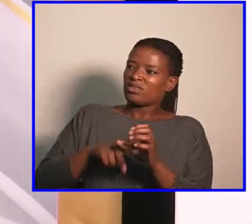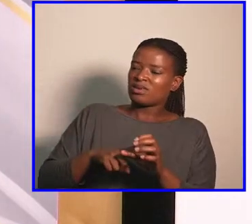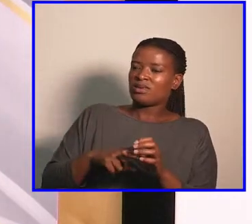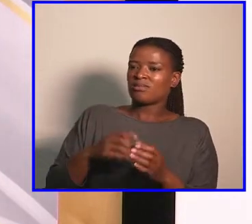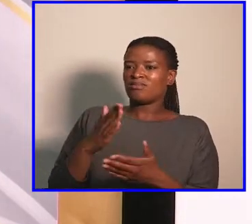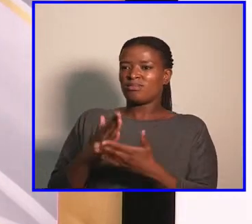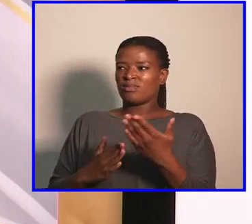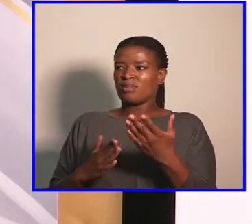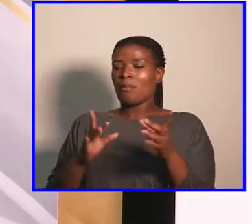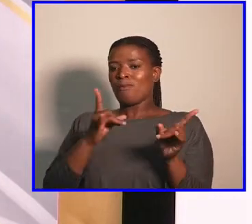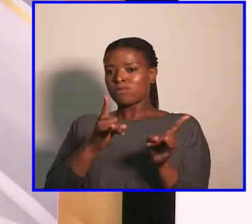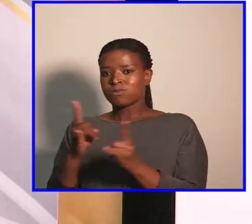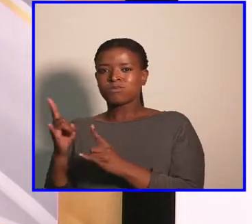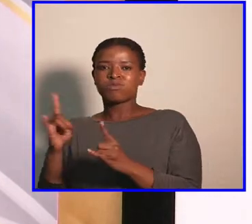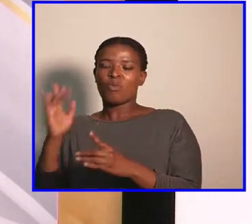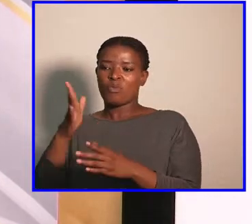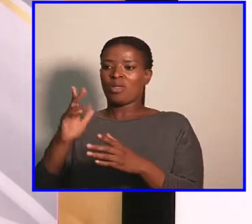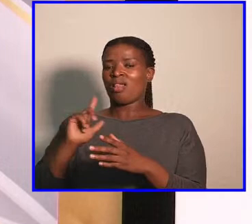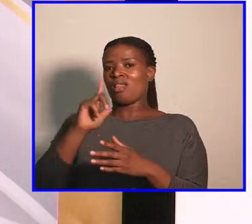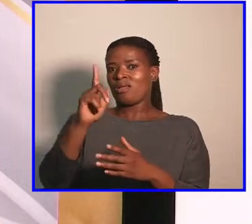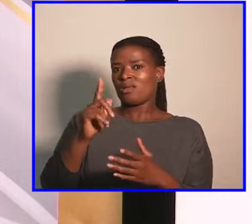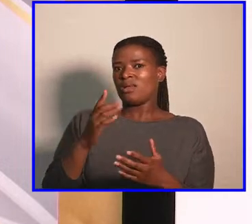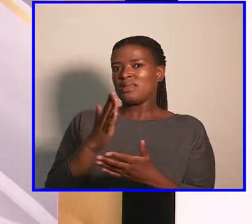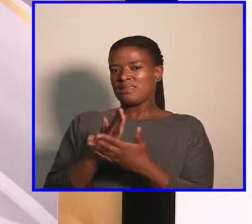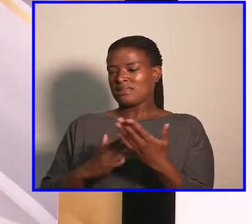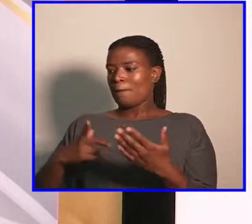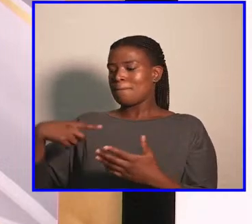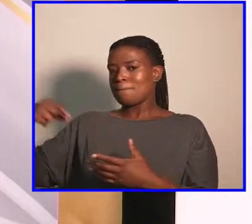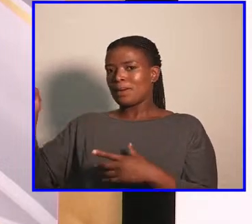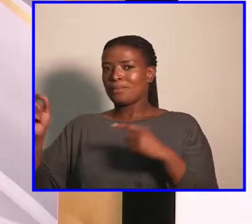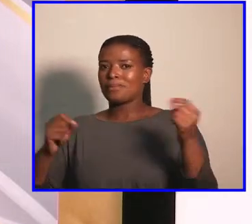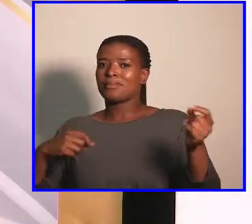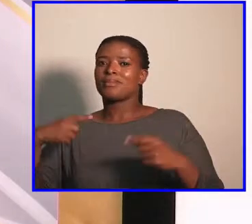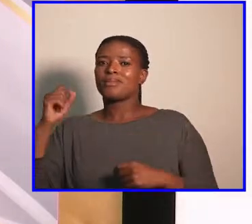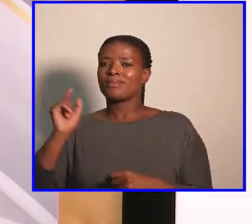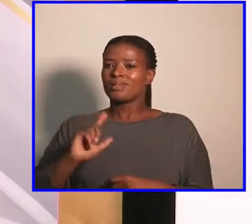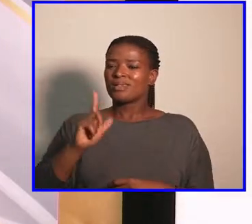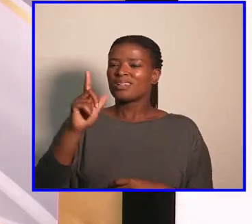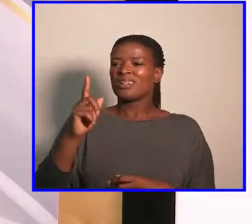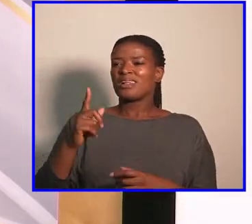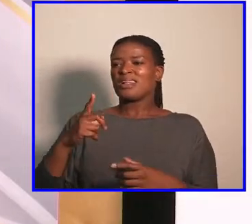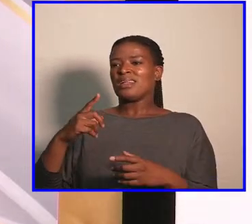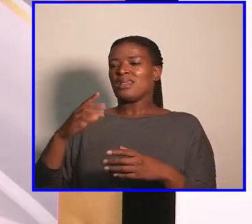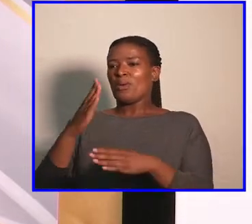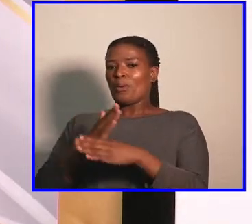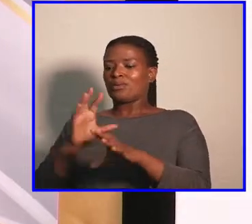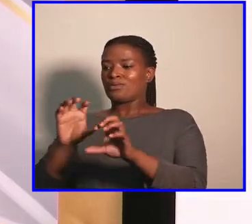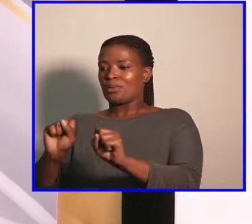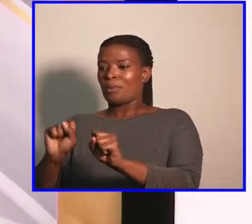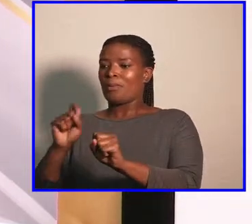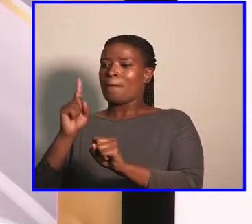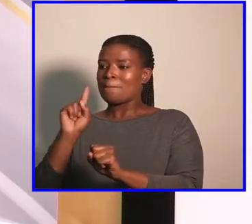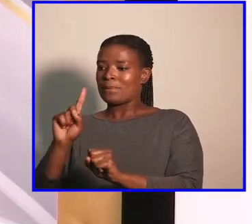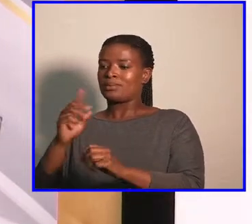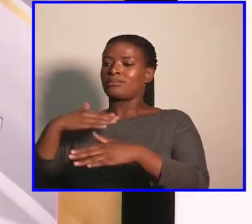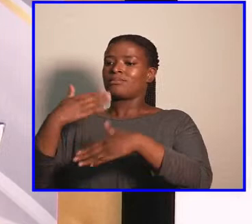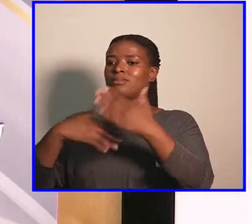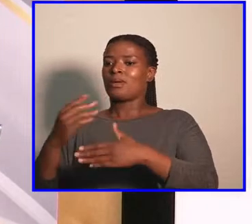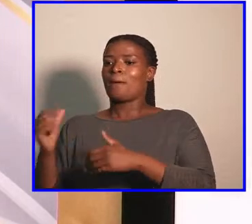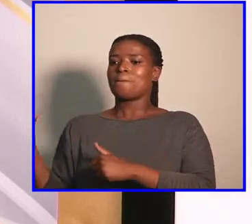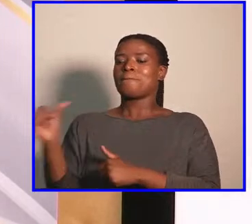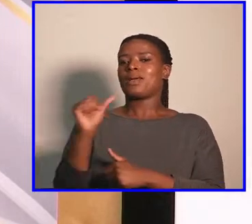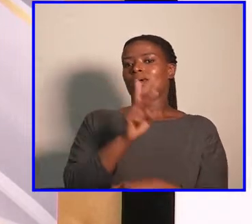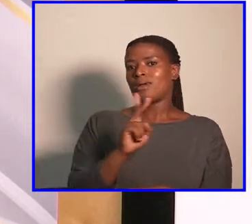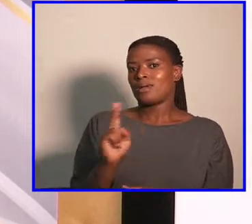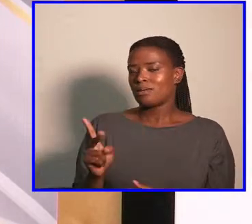predated, some of them have left and retired, some of them who retired came back. I think of myself,